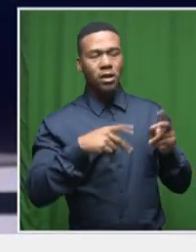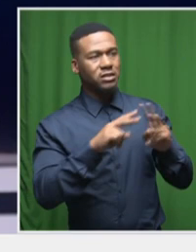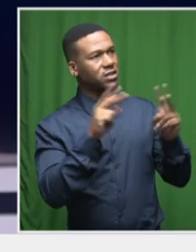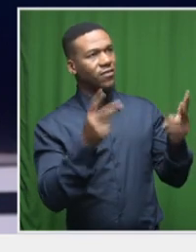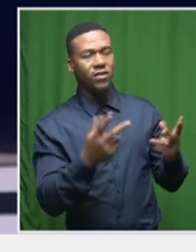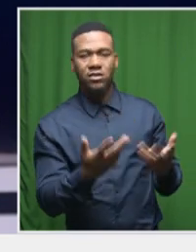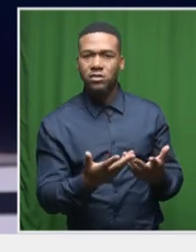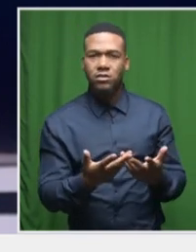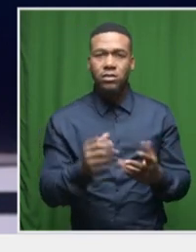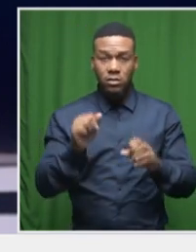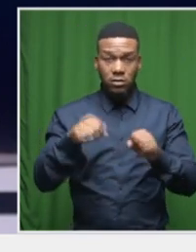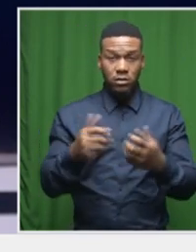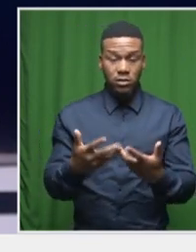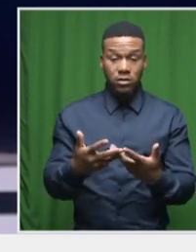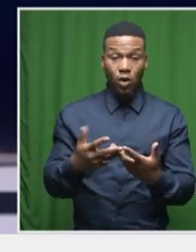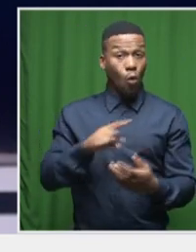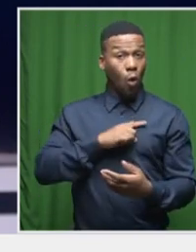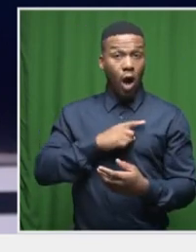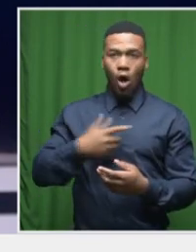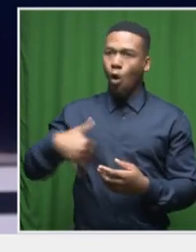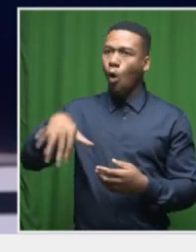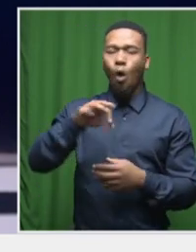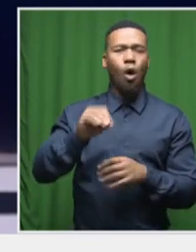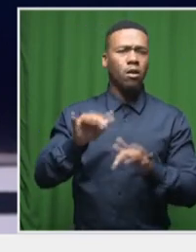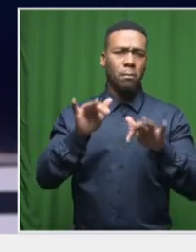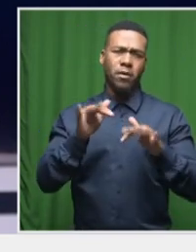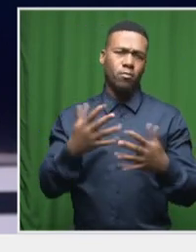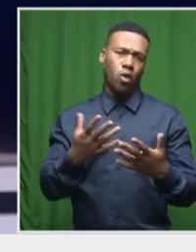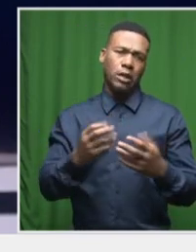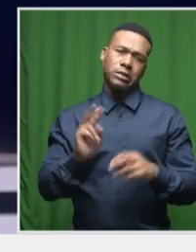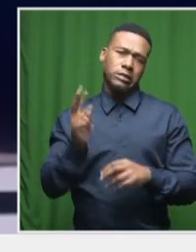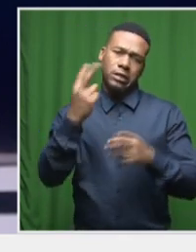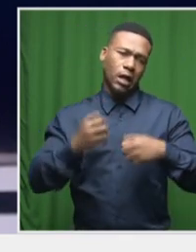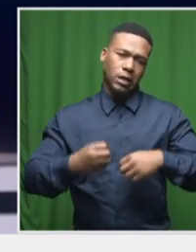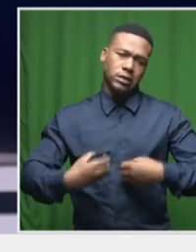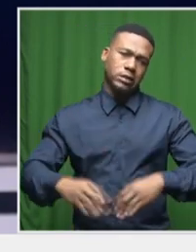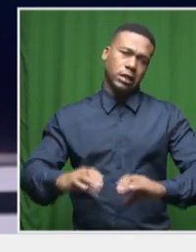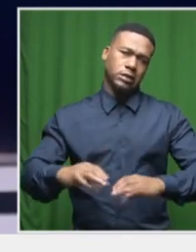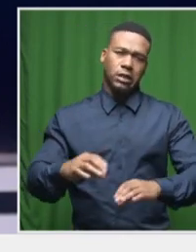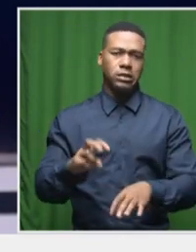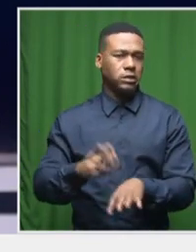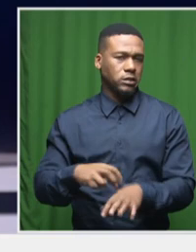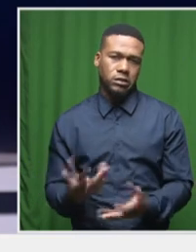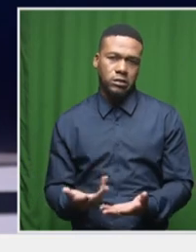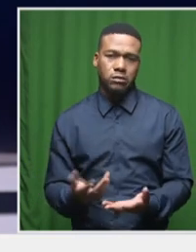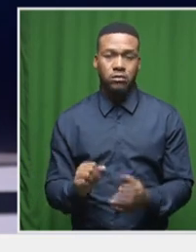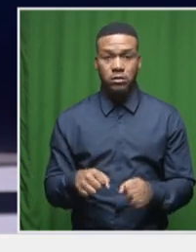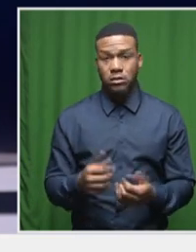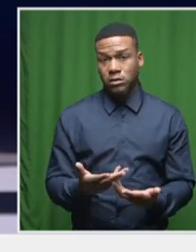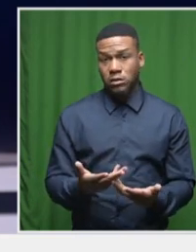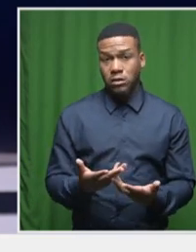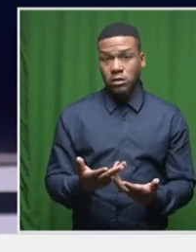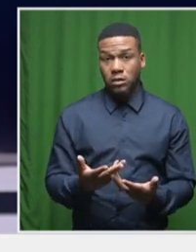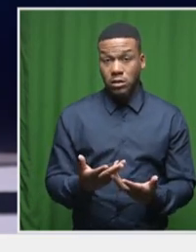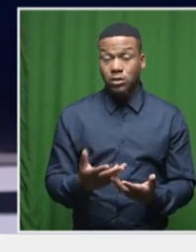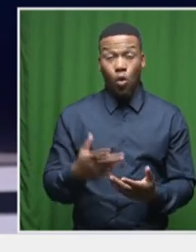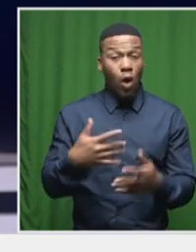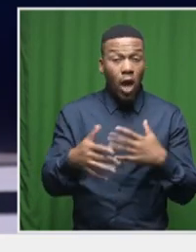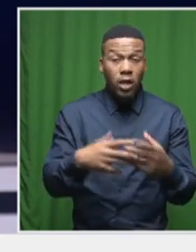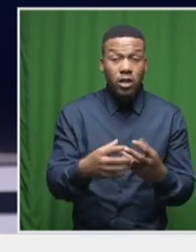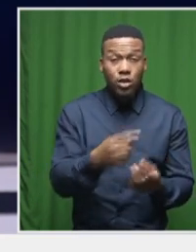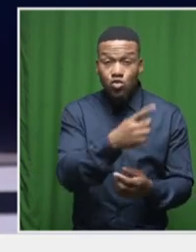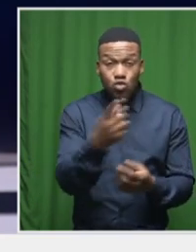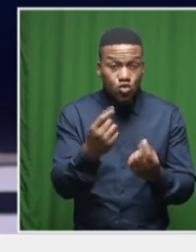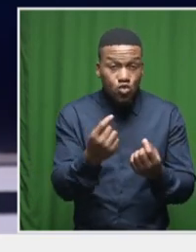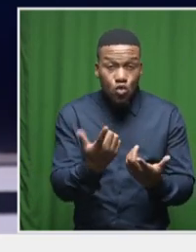Because at the end, everyone deserves a second chance. Sure. Everything that you do to a human being, the killing and everything, because